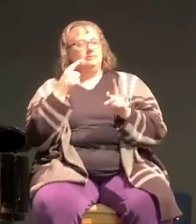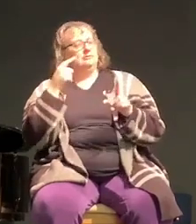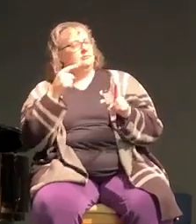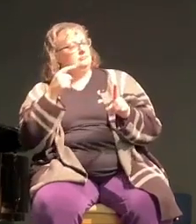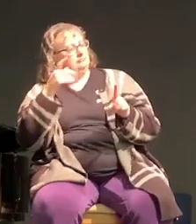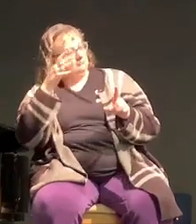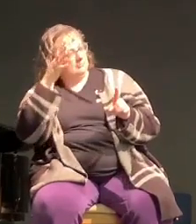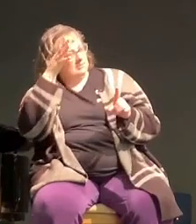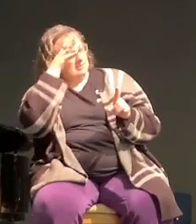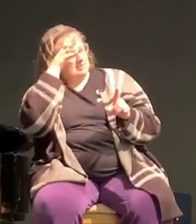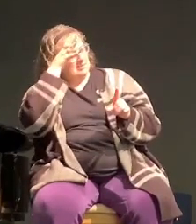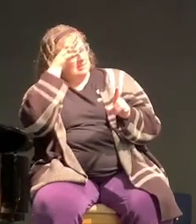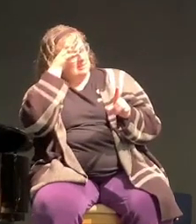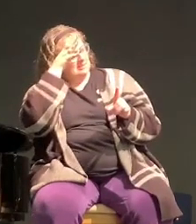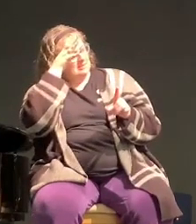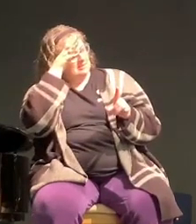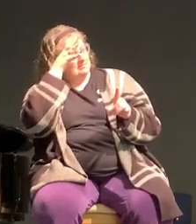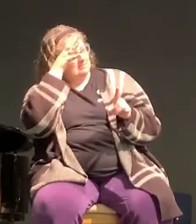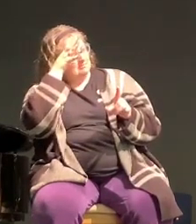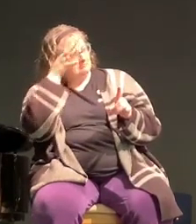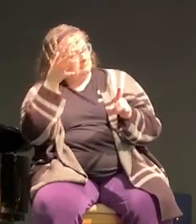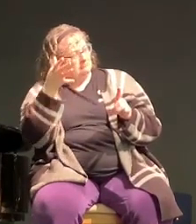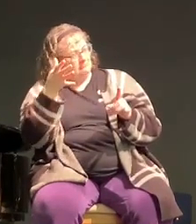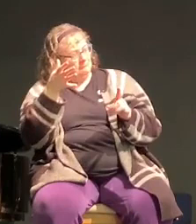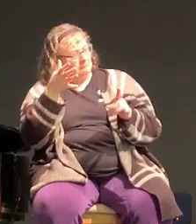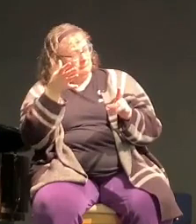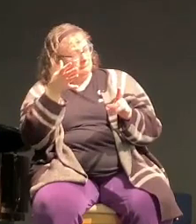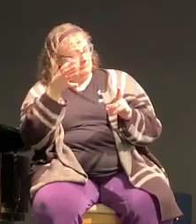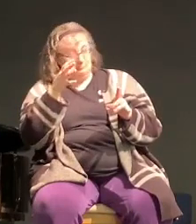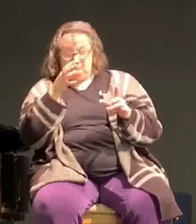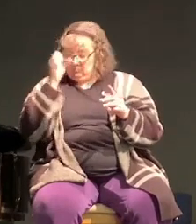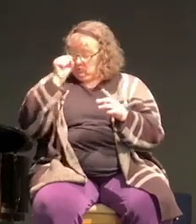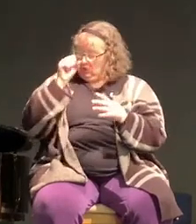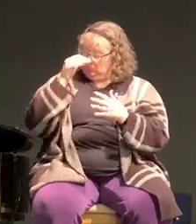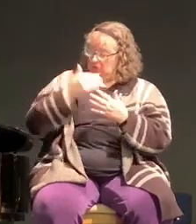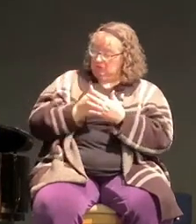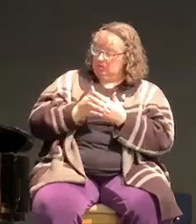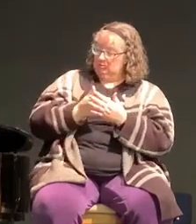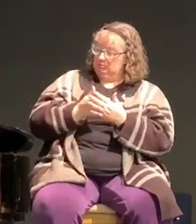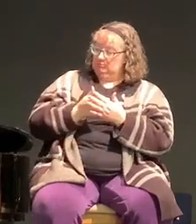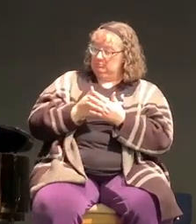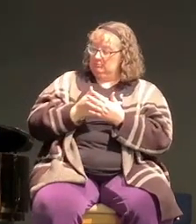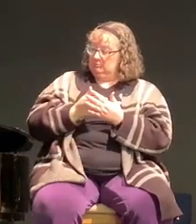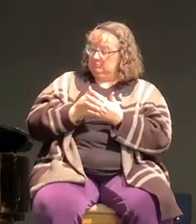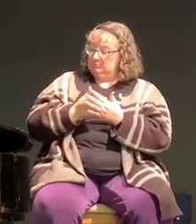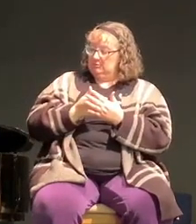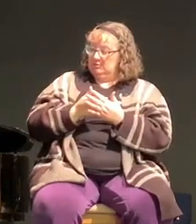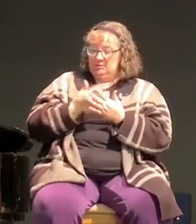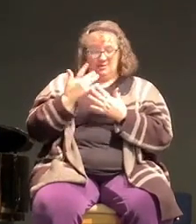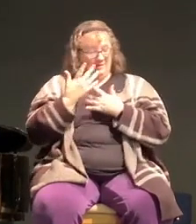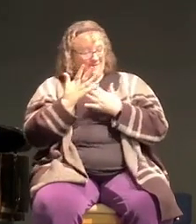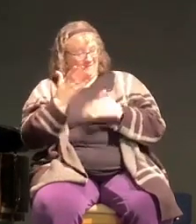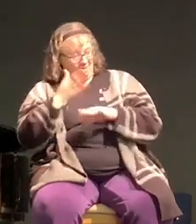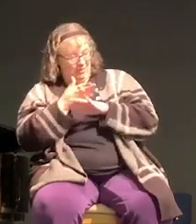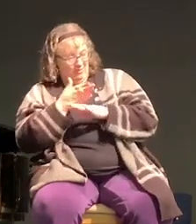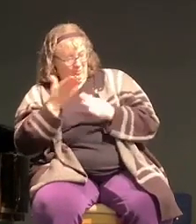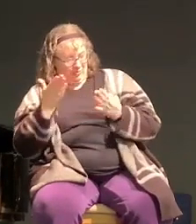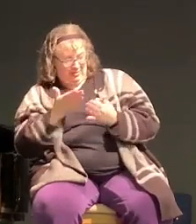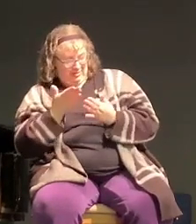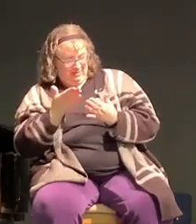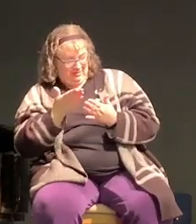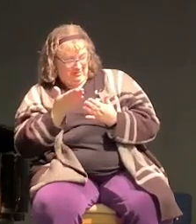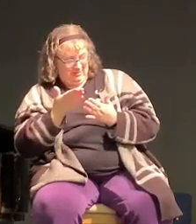his father Abraham, "Father." "Yes, my son," Abraham replied. "The fire and wood are here," Isaac